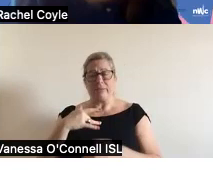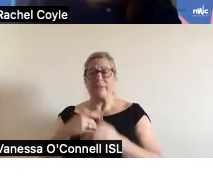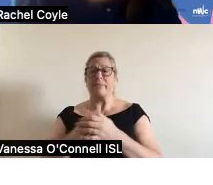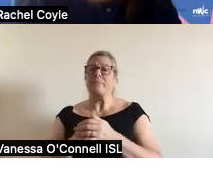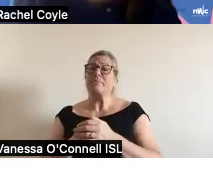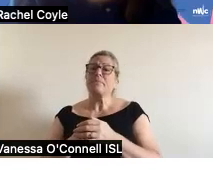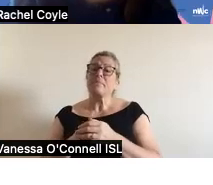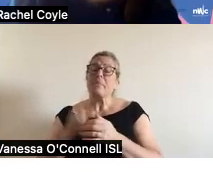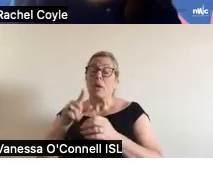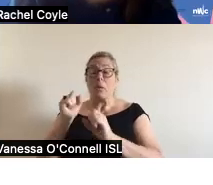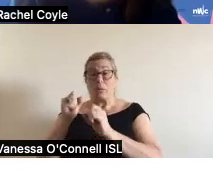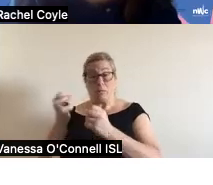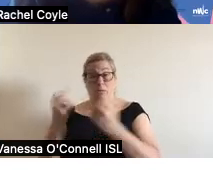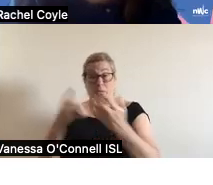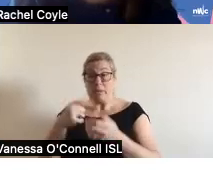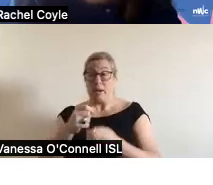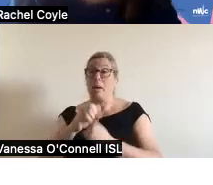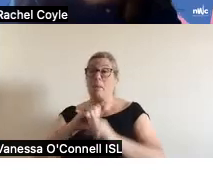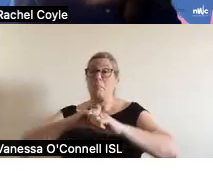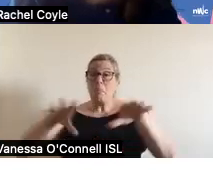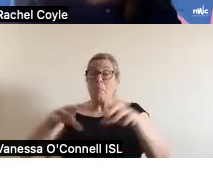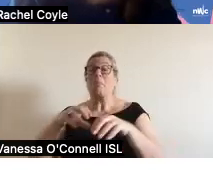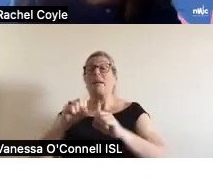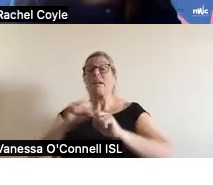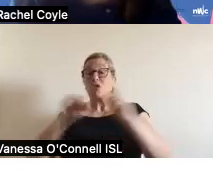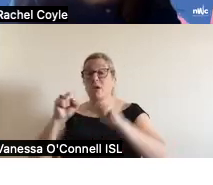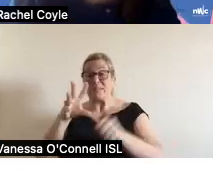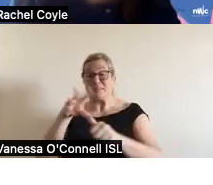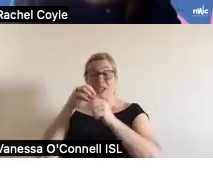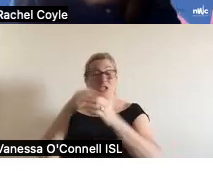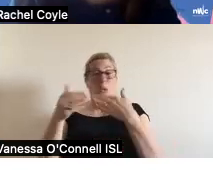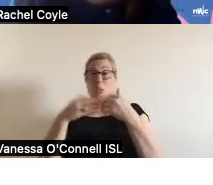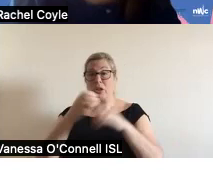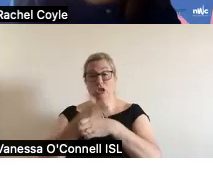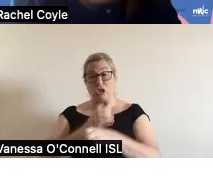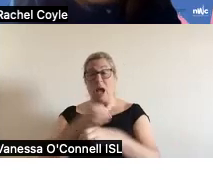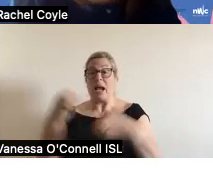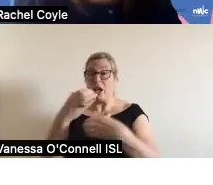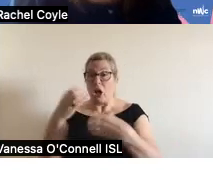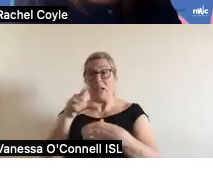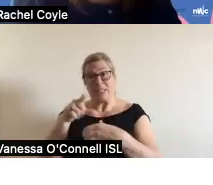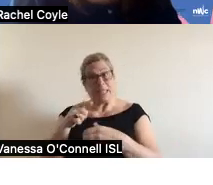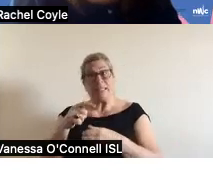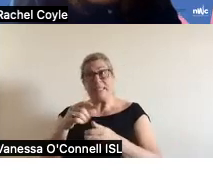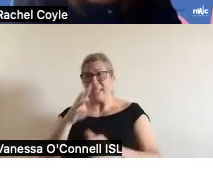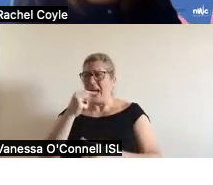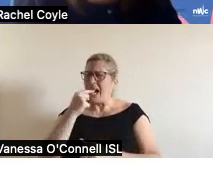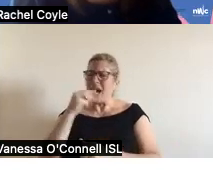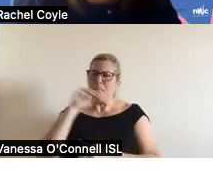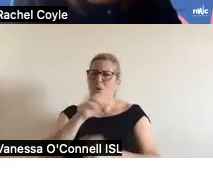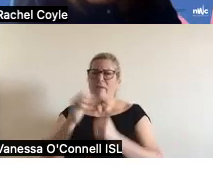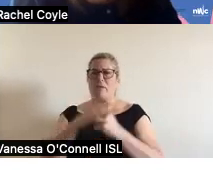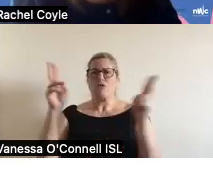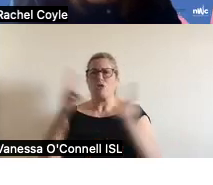adequately resourced quality public services, particularly childcare, is essential for reducing poverty and improving access to public